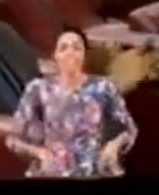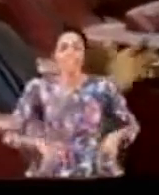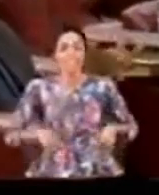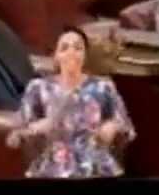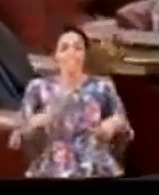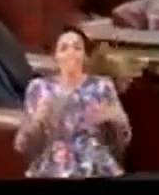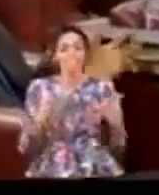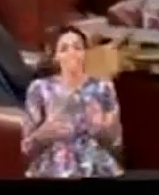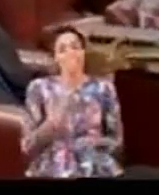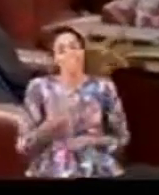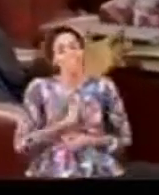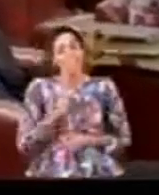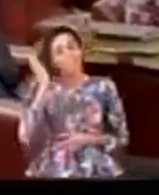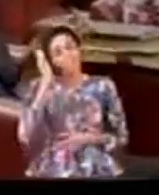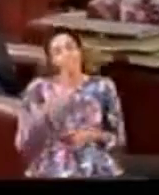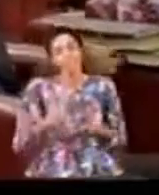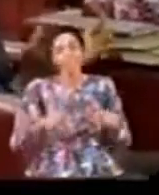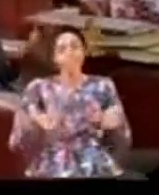Will you go?